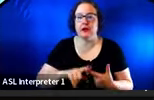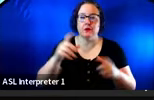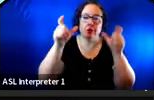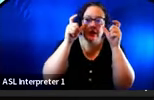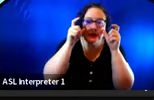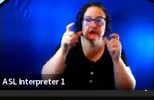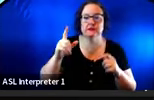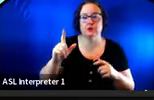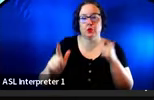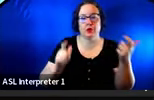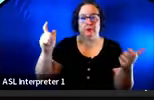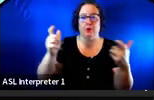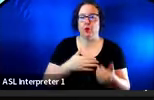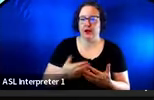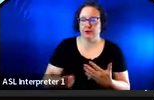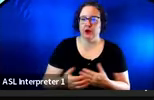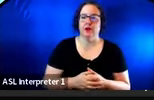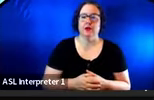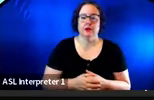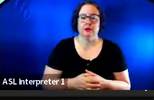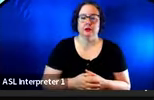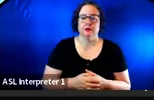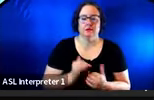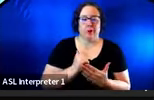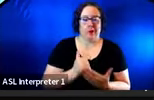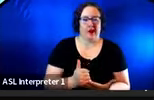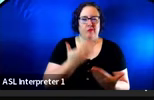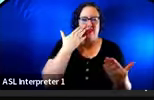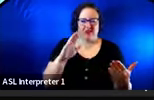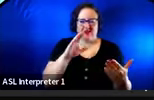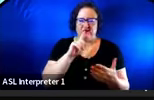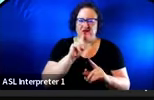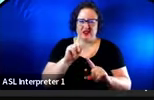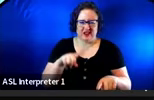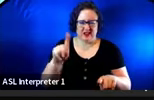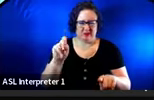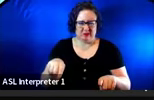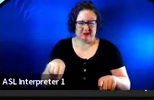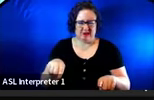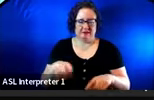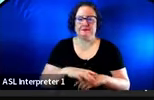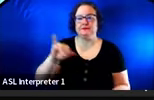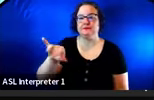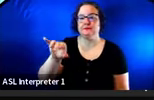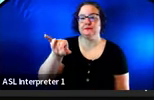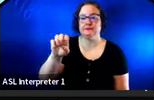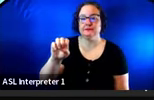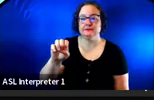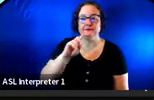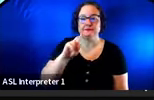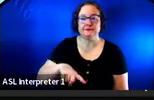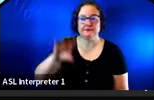or you need bigger whatever. So that's how we help. I don't know if it's, does that answer your question? Maybe. Jesse has her hand up. Do you have an answer?